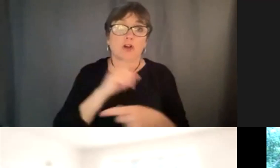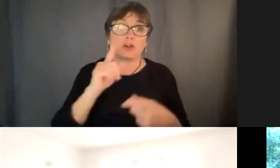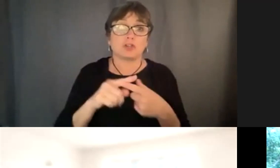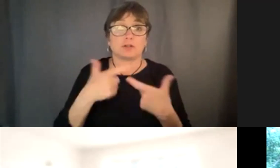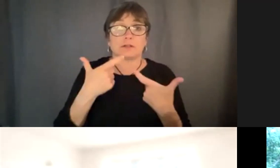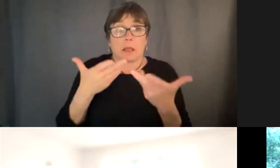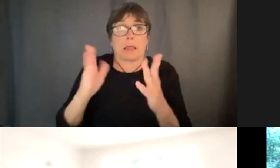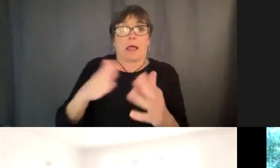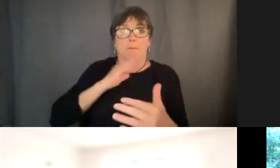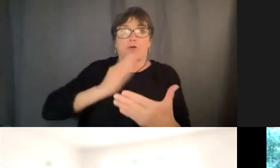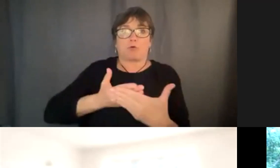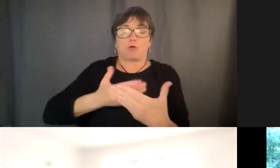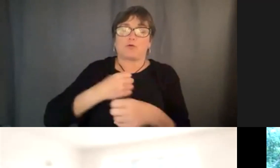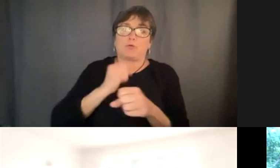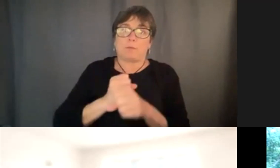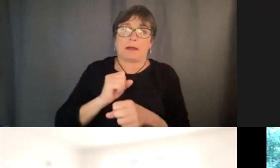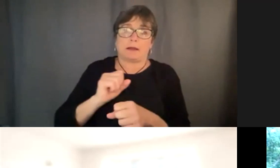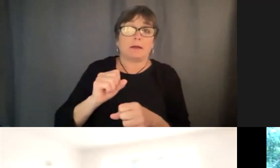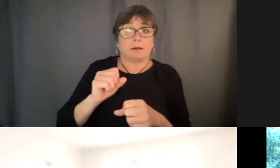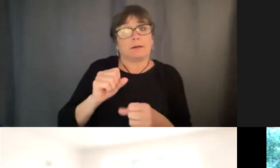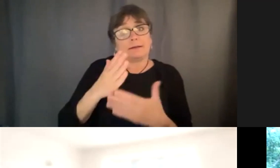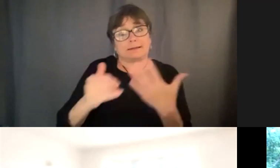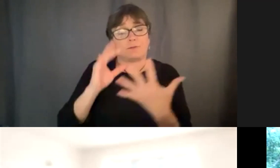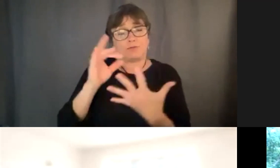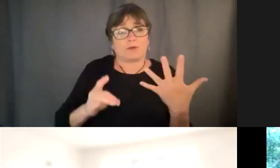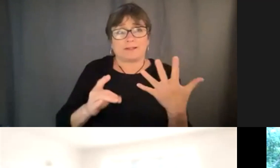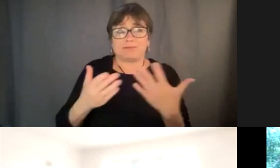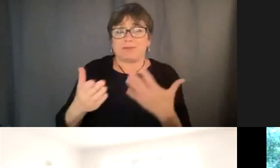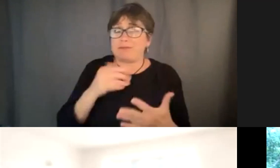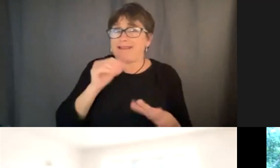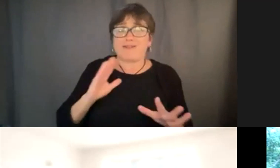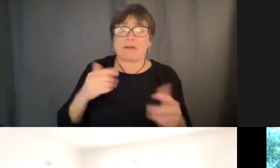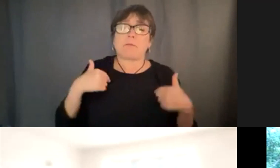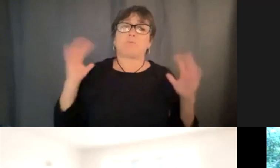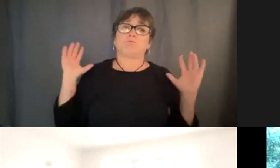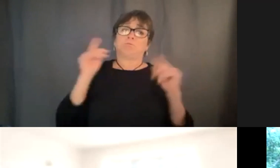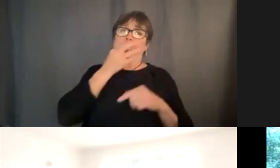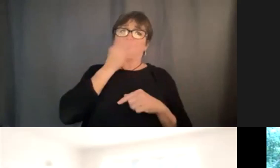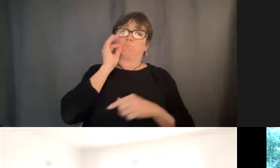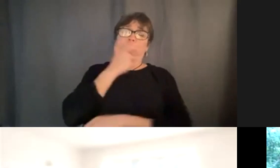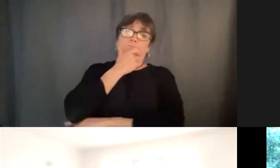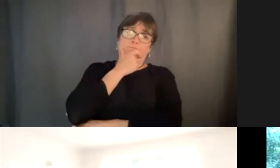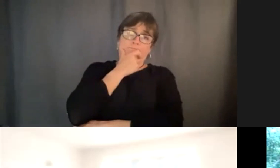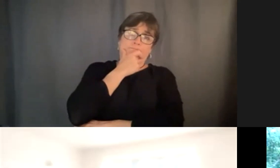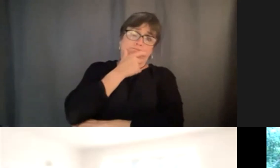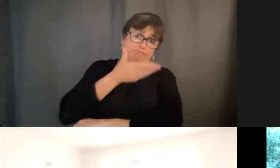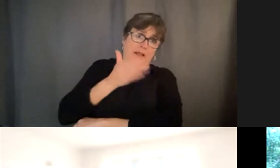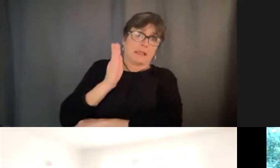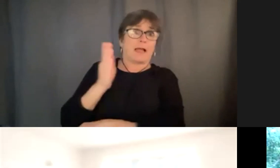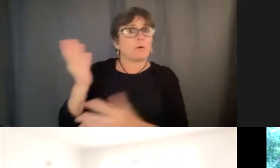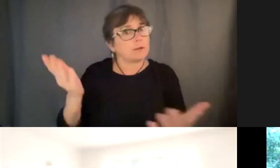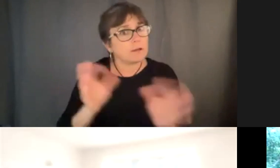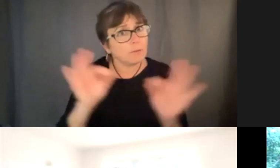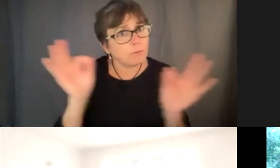but that's how we can, the dignity of risks. Lauren just said the dignity of risk. Absolutely. Yes. That's